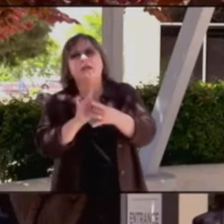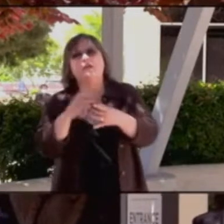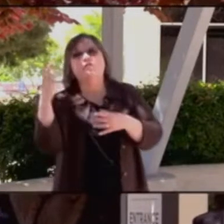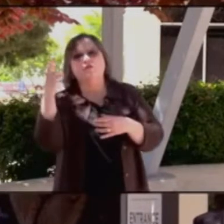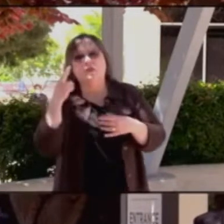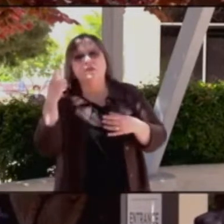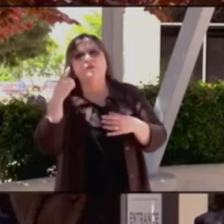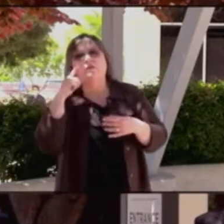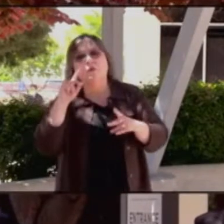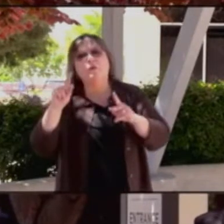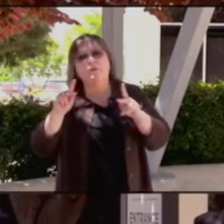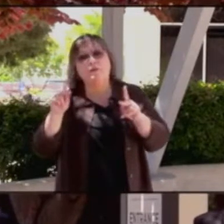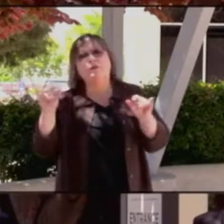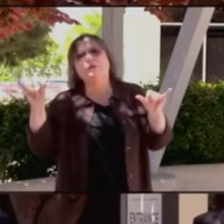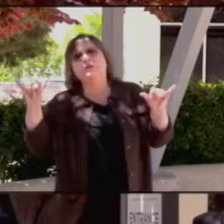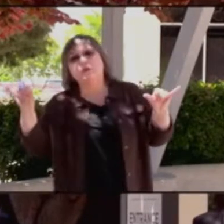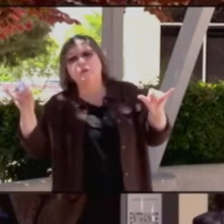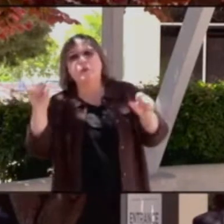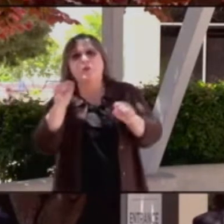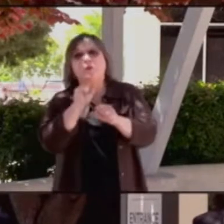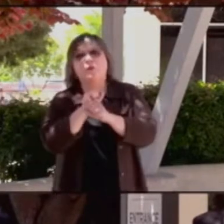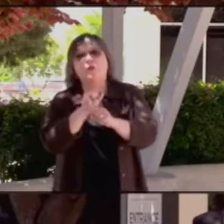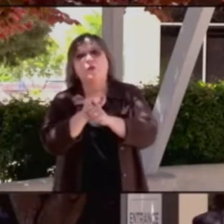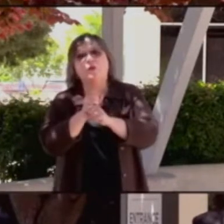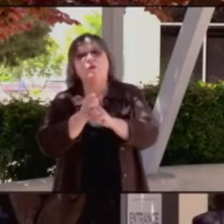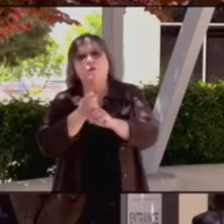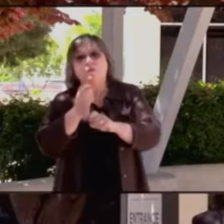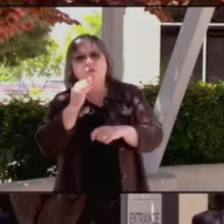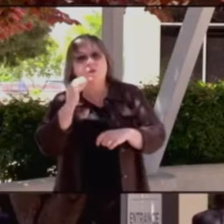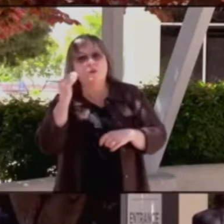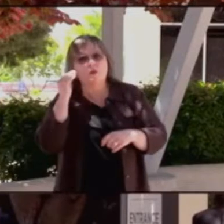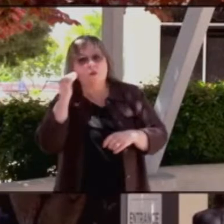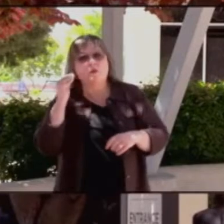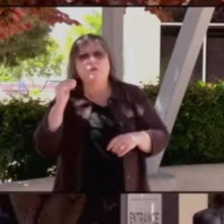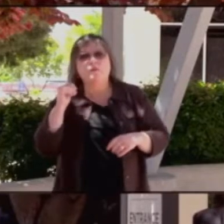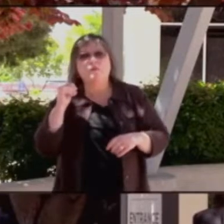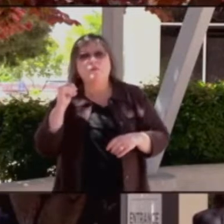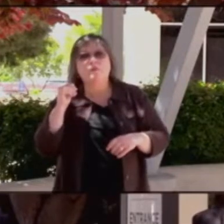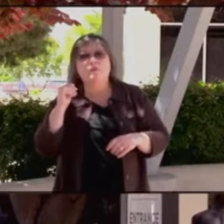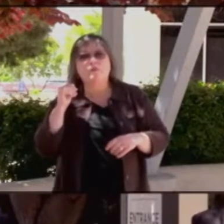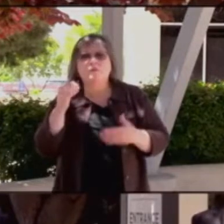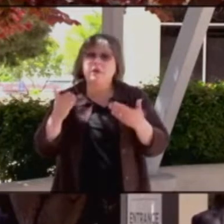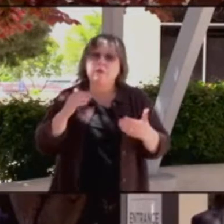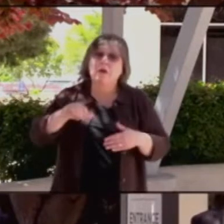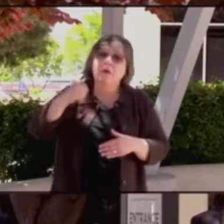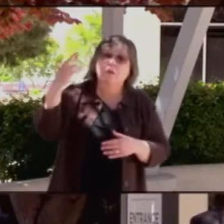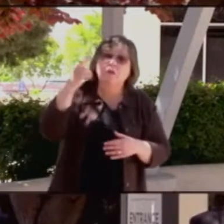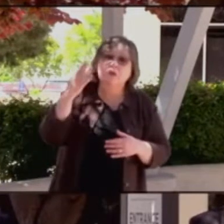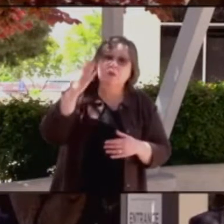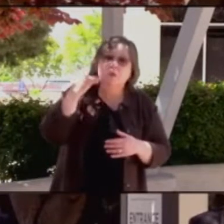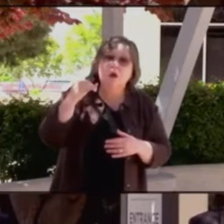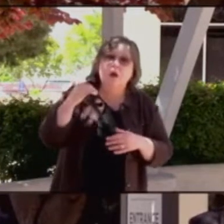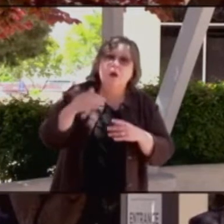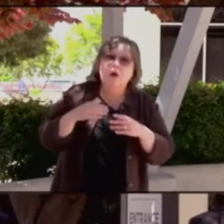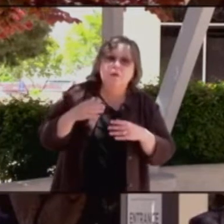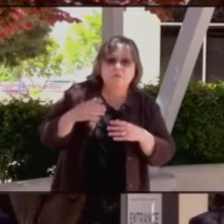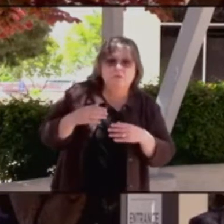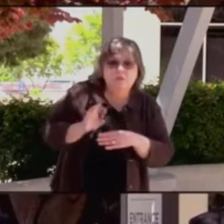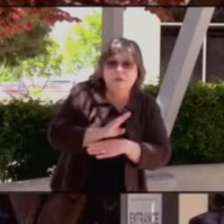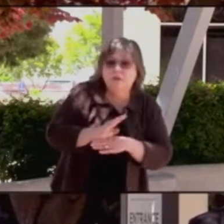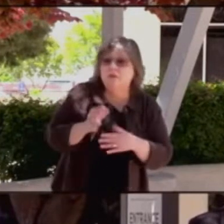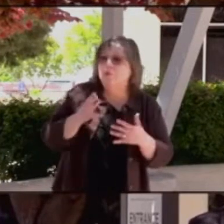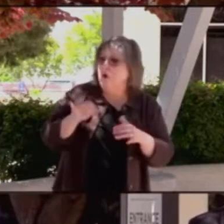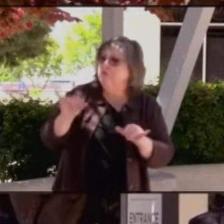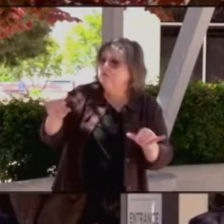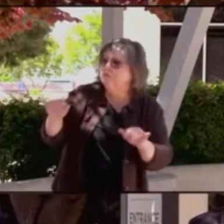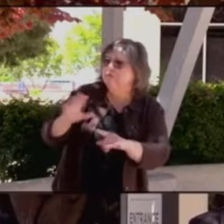for folks to continue to maximize remote work. There may be other reasons that a business chooses to do that. And that's obviously up to